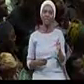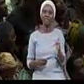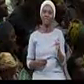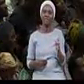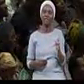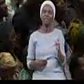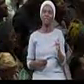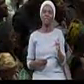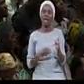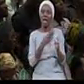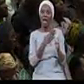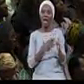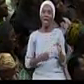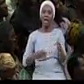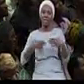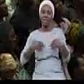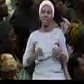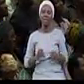Say that again.